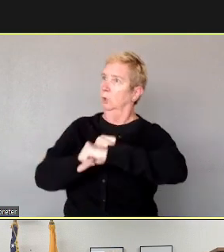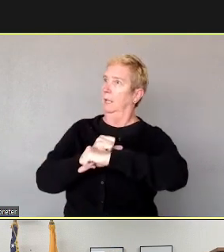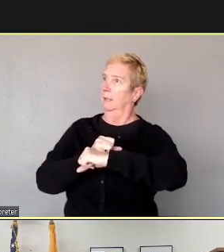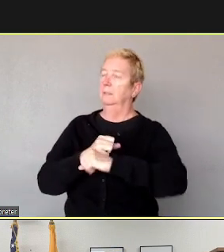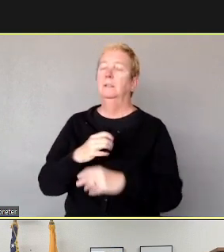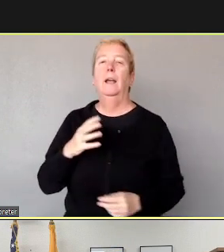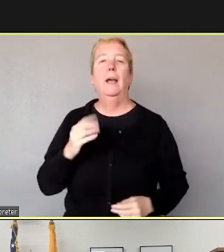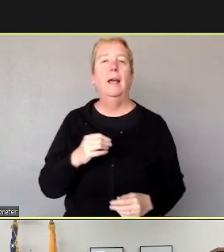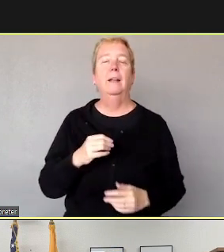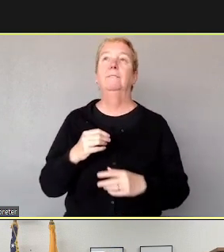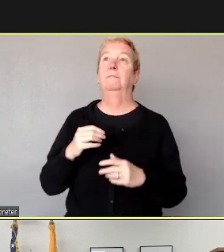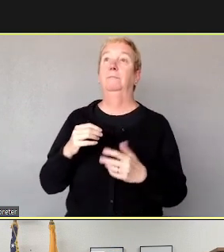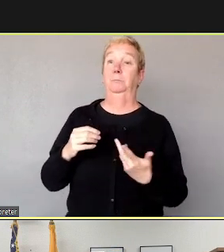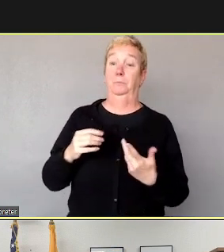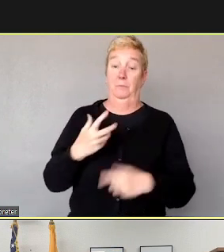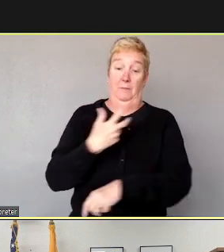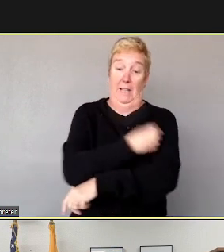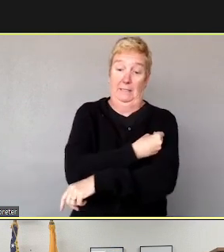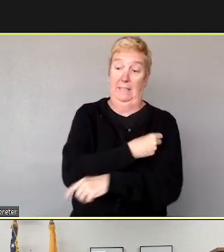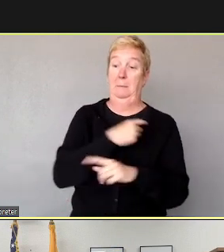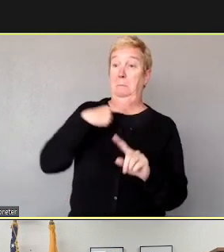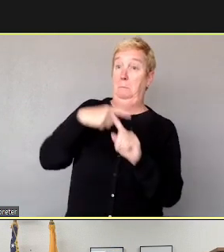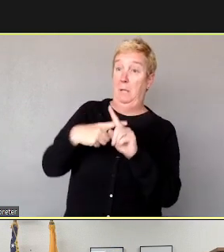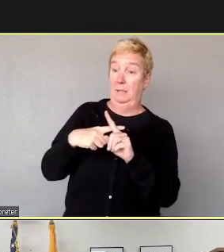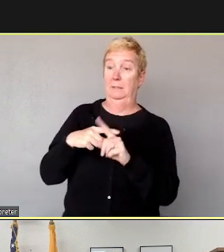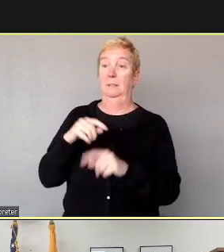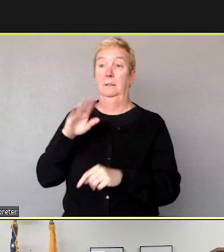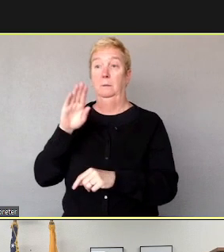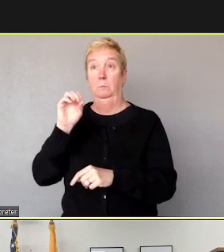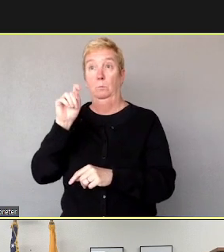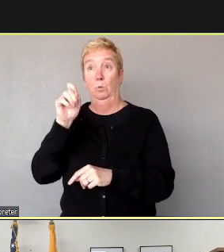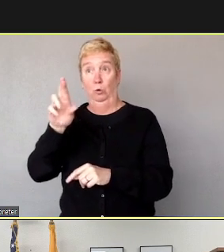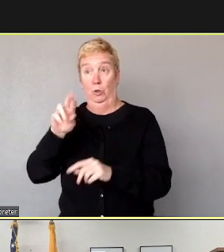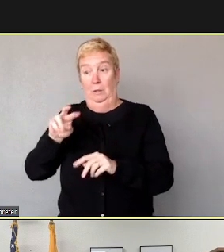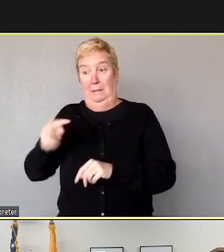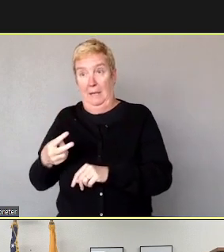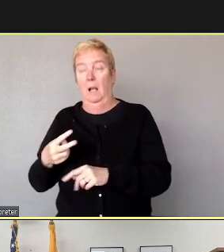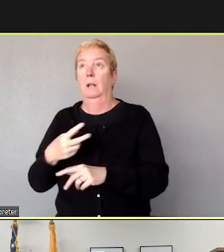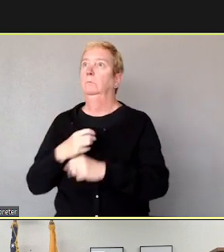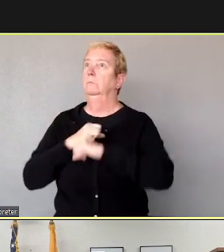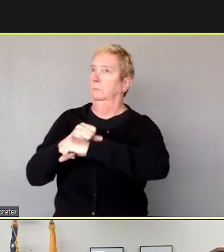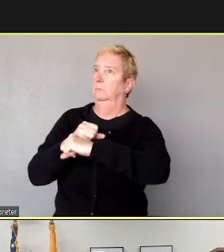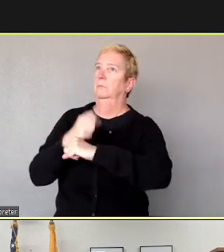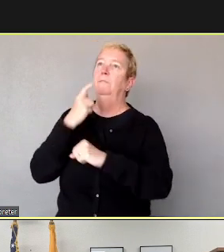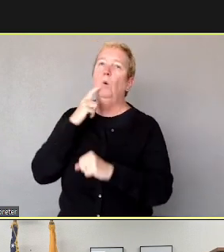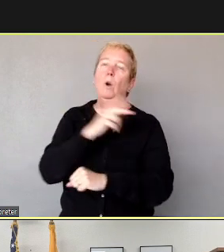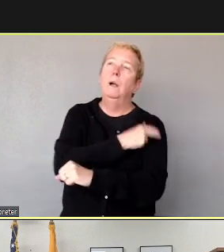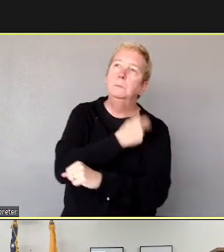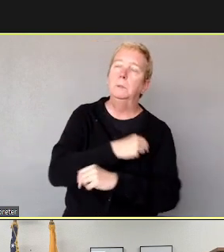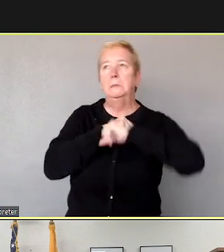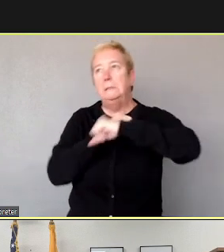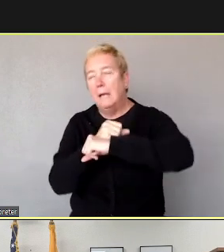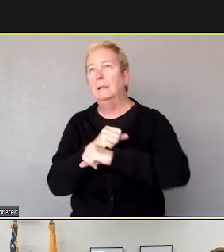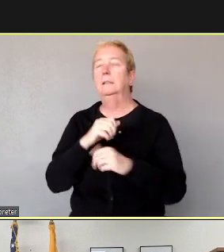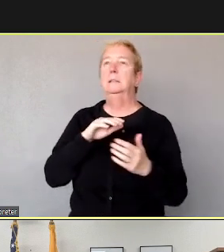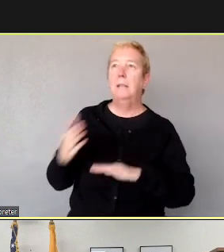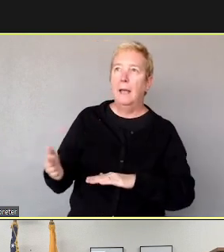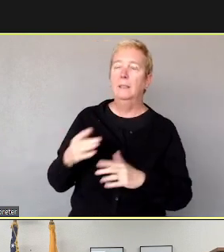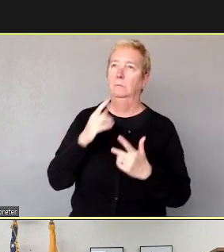protection when you're given a booster against hospitalization and death. And so you can go online still and